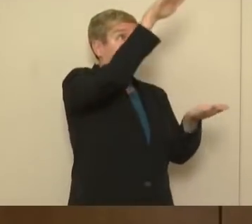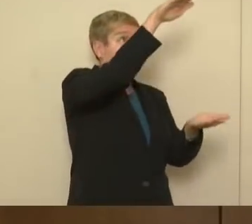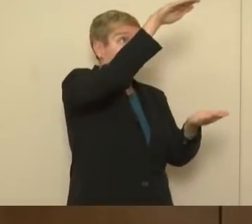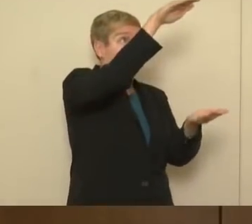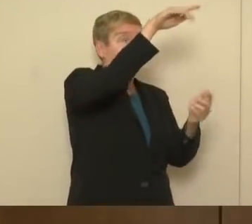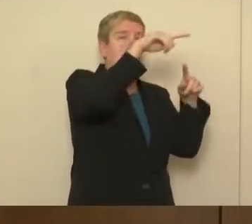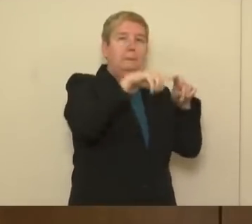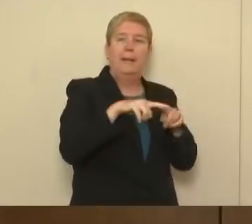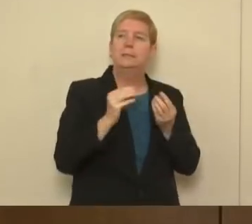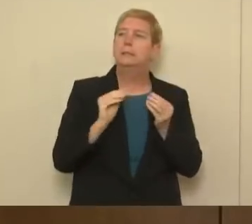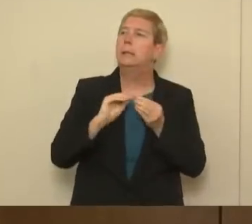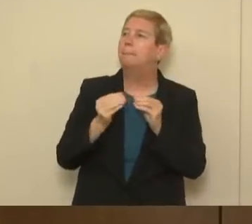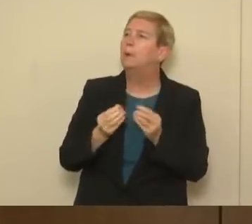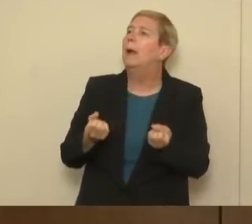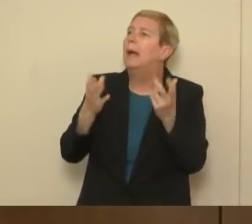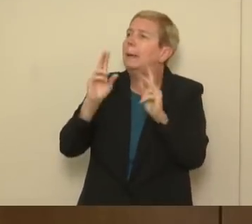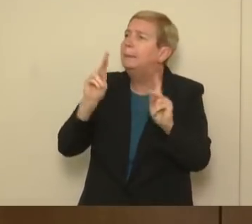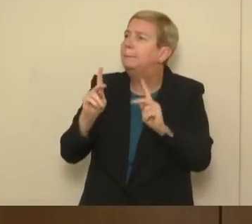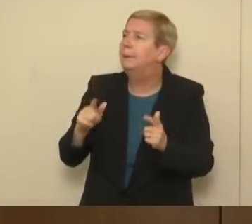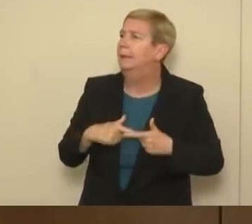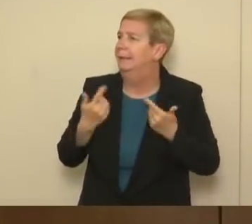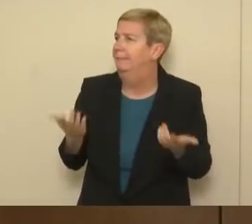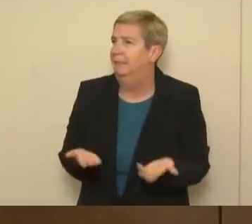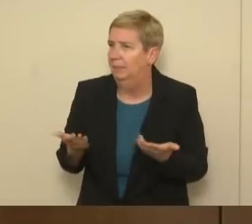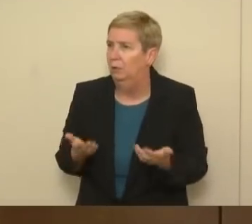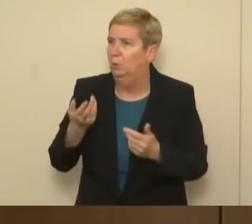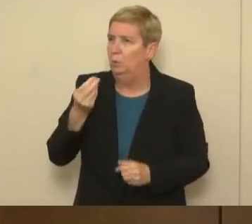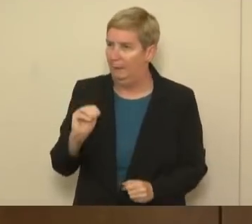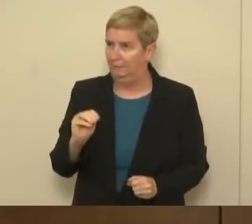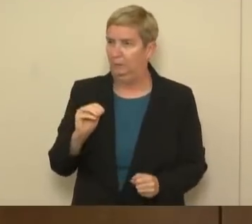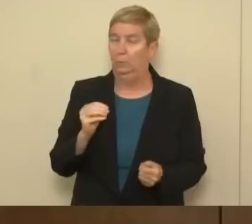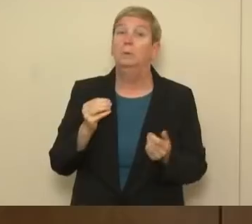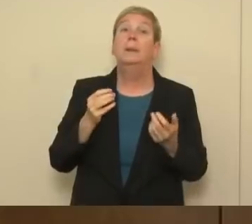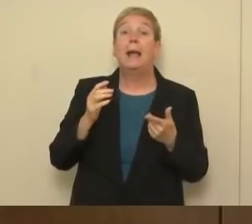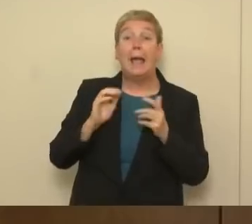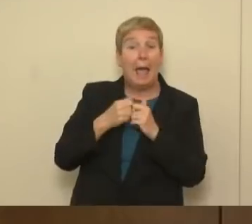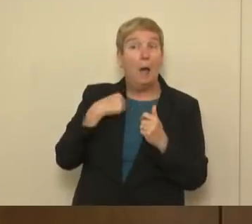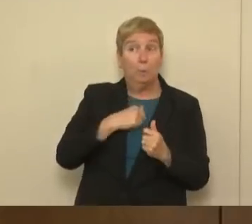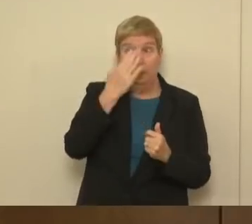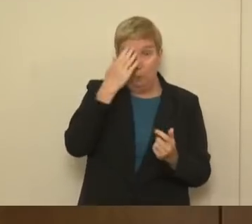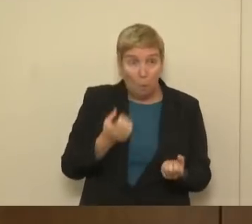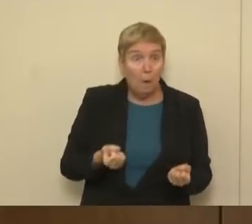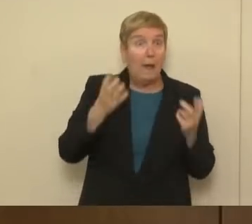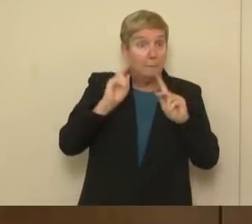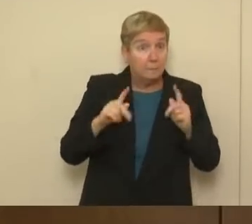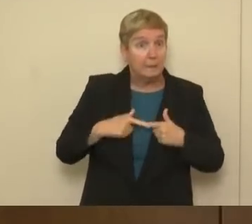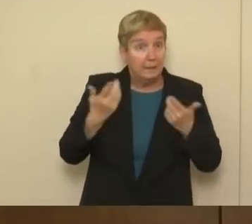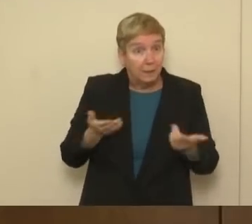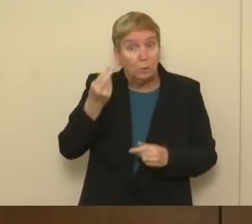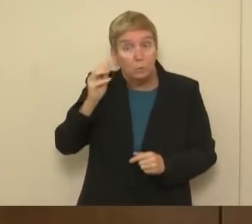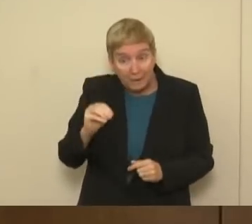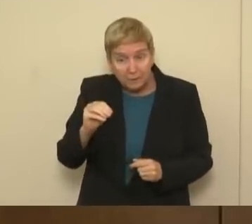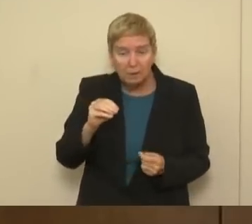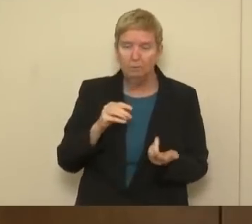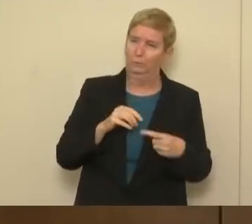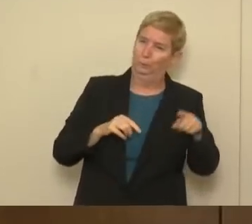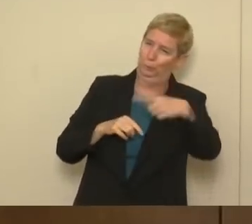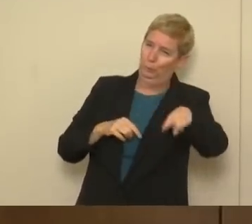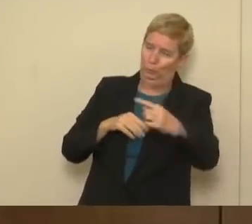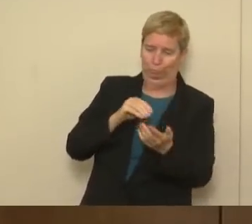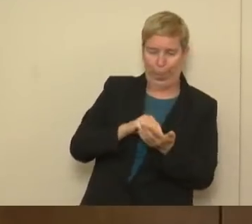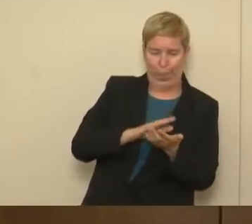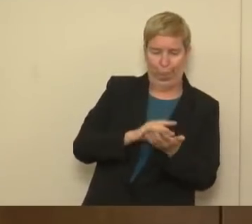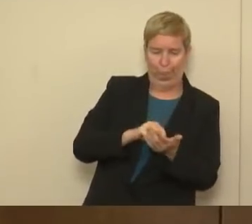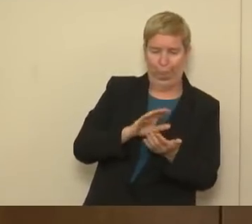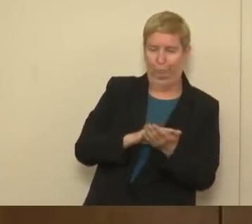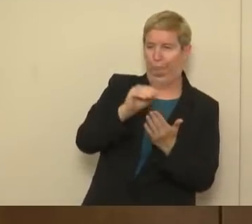this context gets based on the number of people who fill out their census data, so we know who's in a household. It isn't used